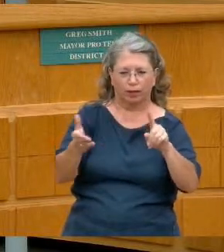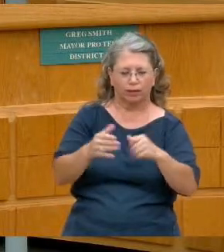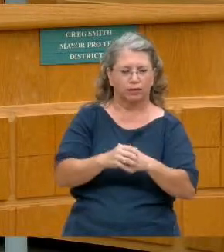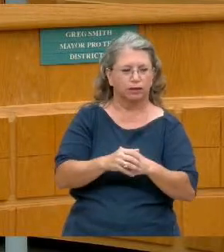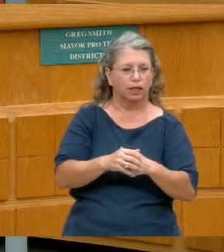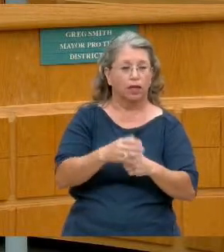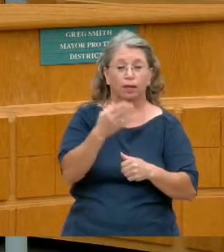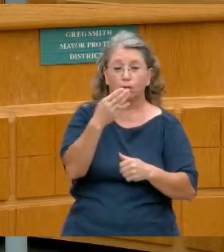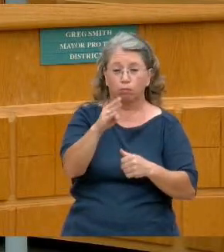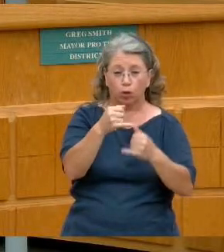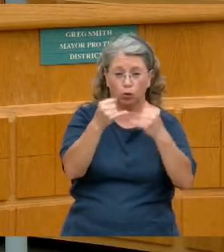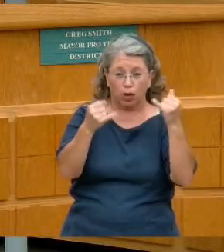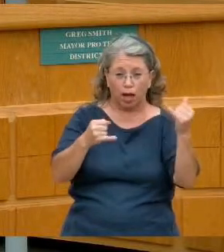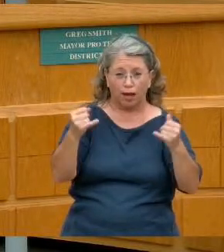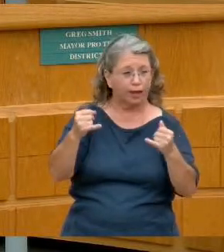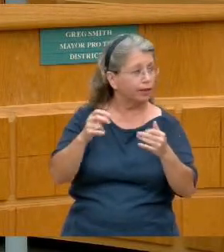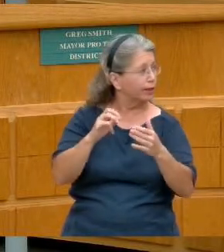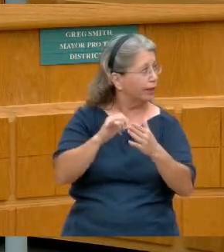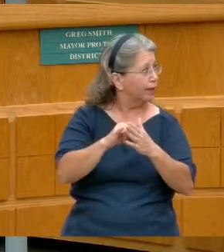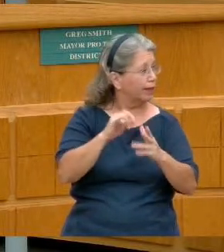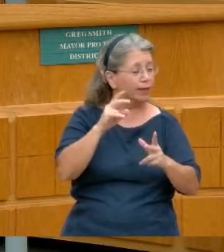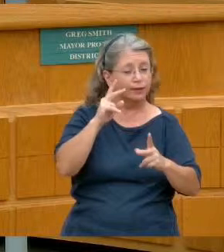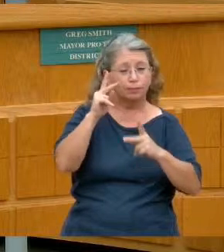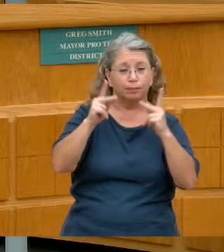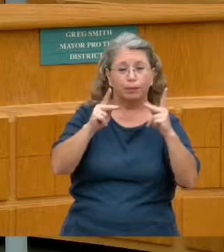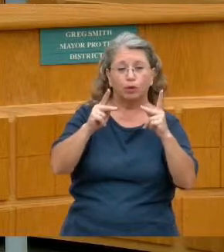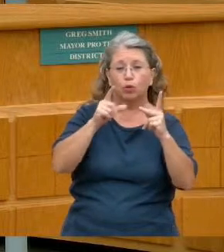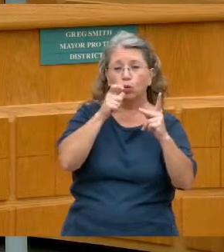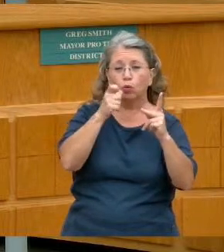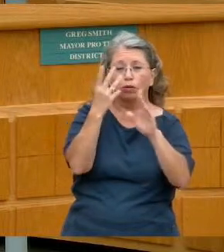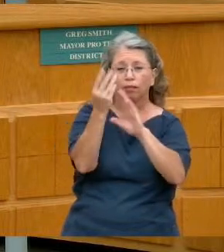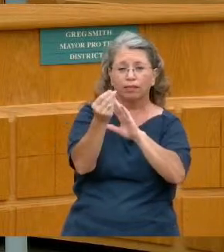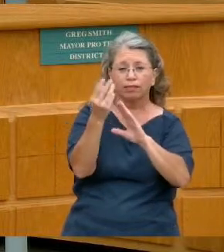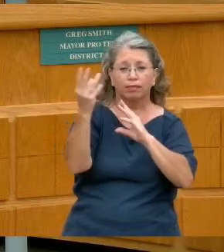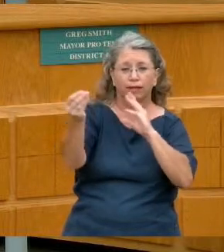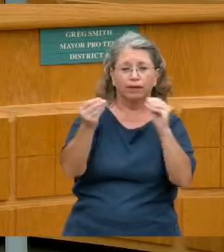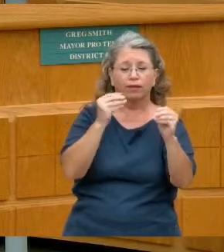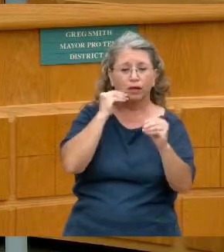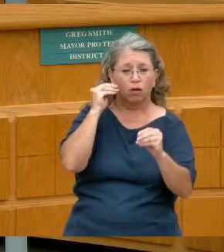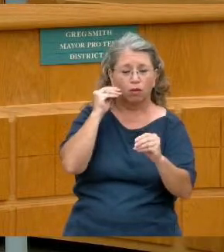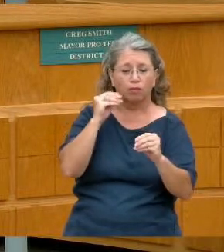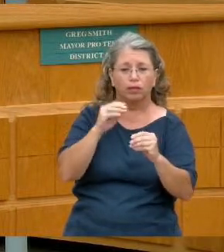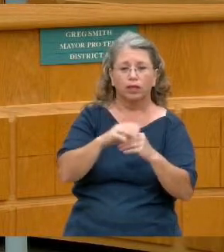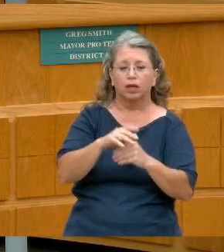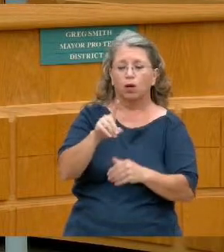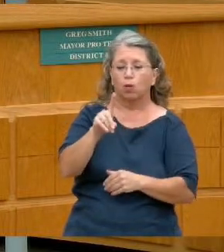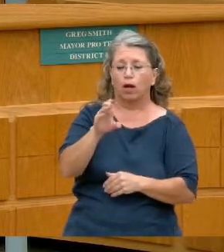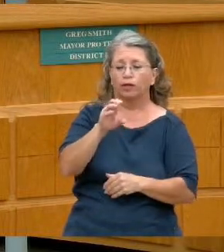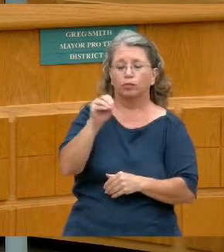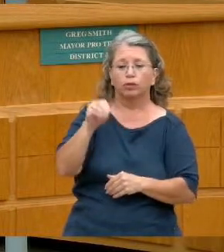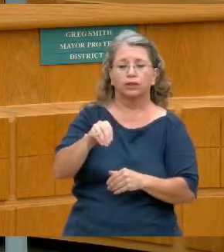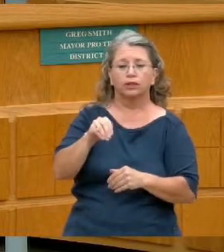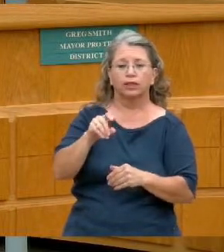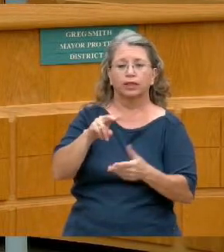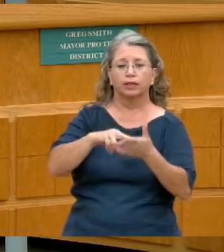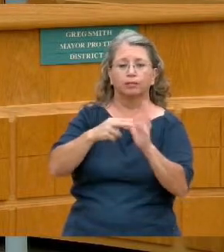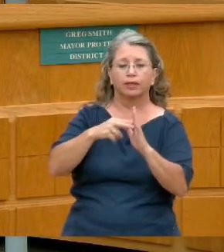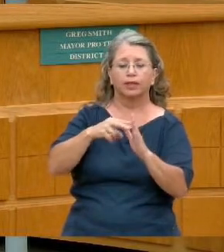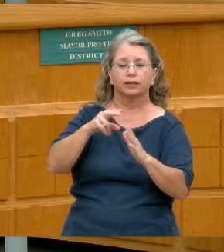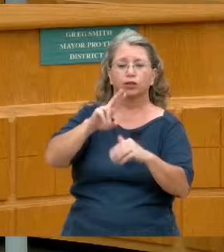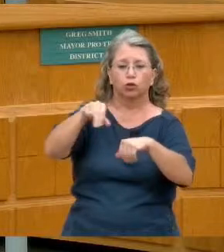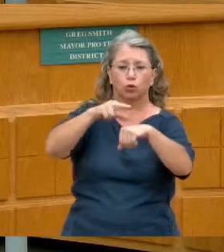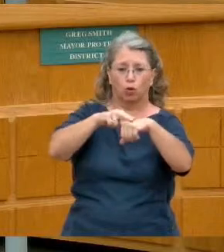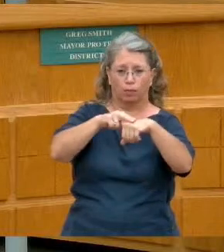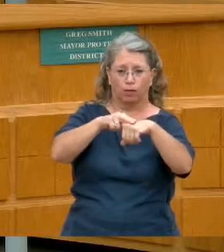the people leaving home. We have it scaled to normal, where 100 is normal. It means 100% of normal. The way we define normal is how